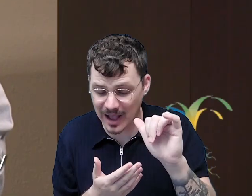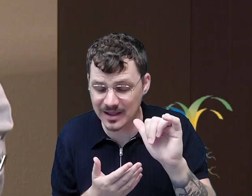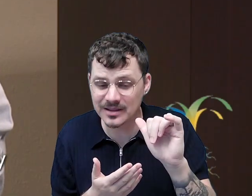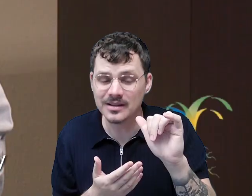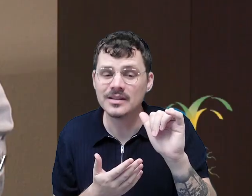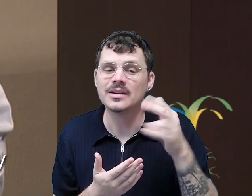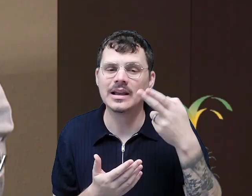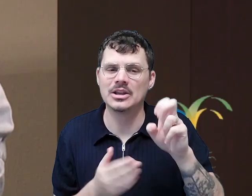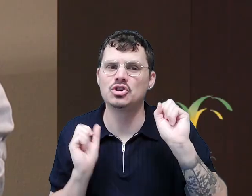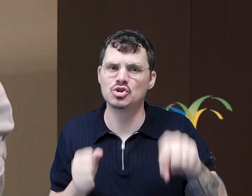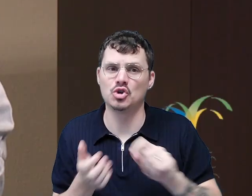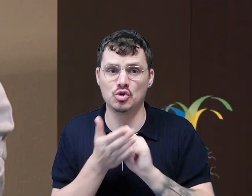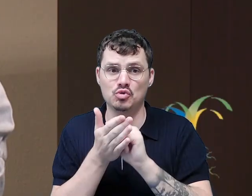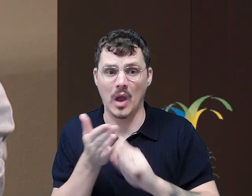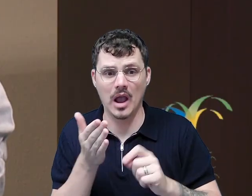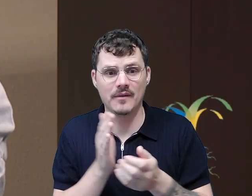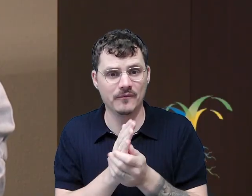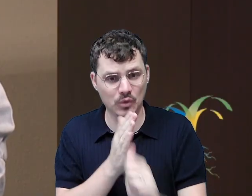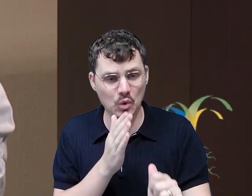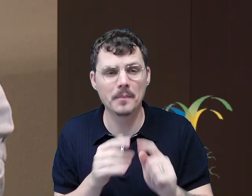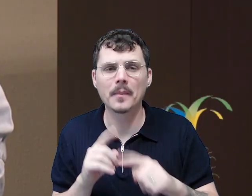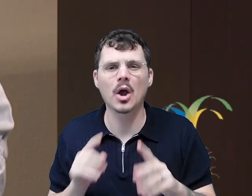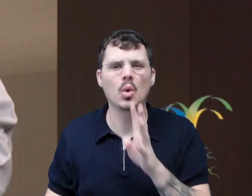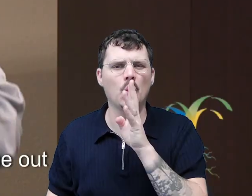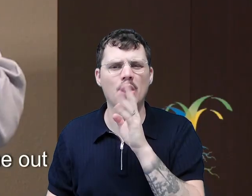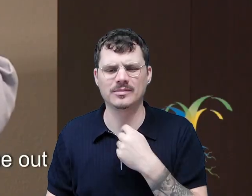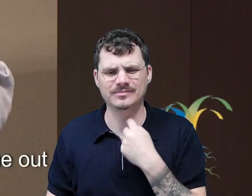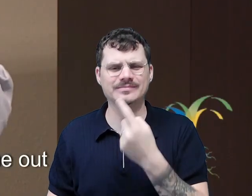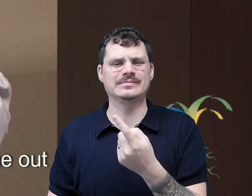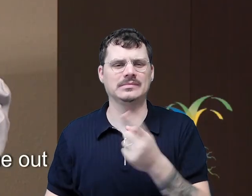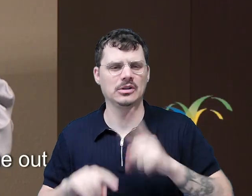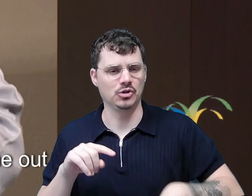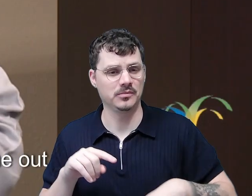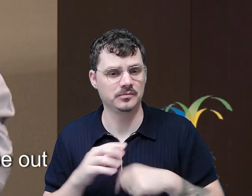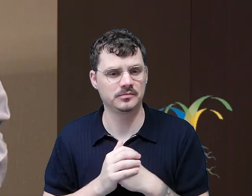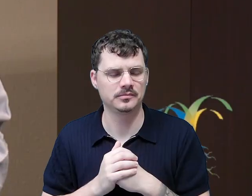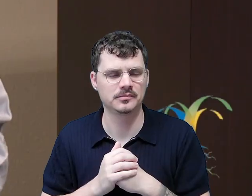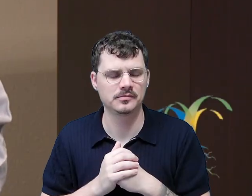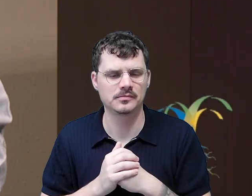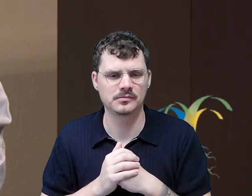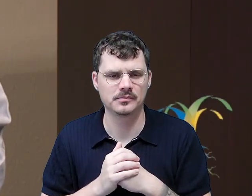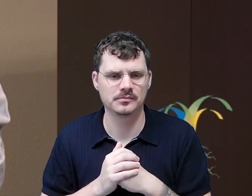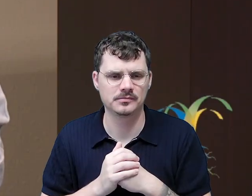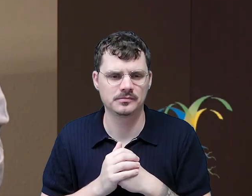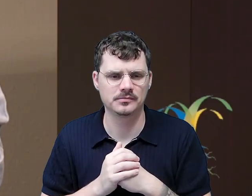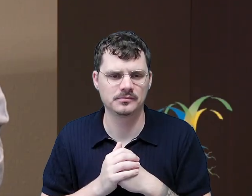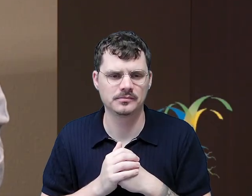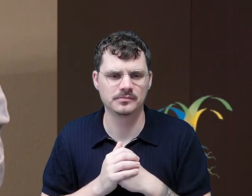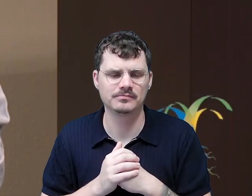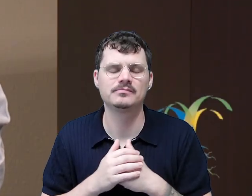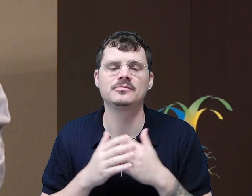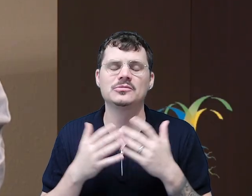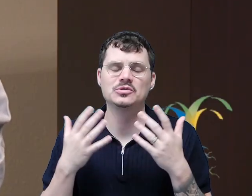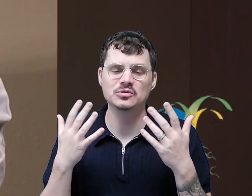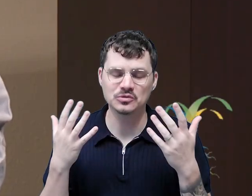the reason why he could write fluently but couldn't make the words come out vocally.